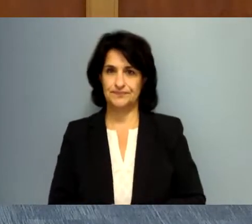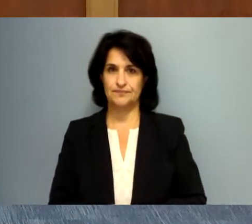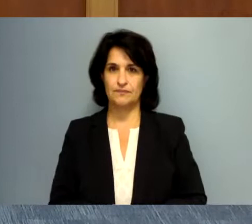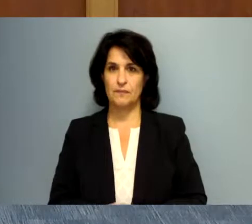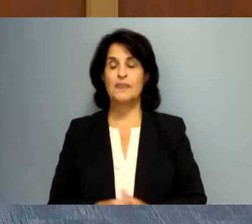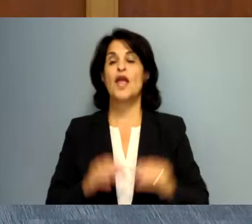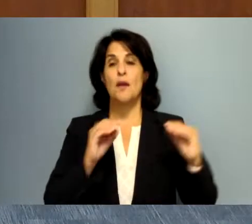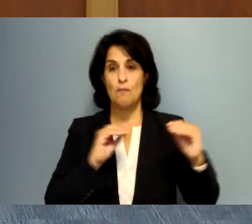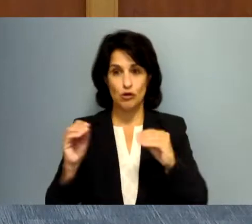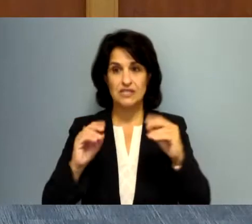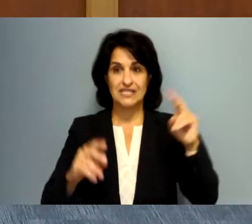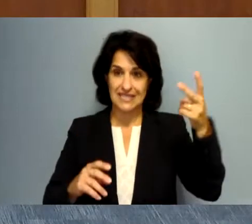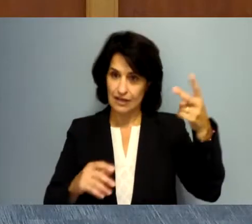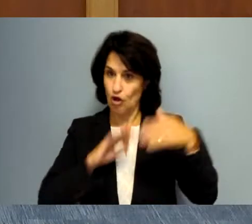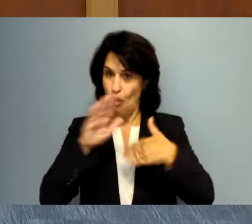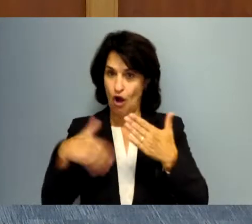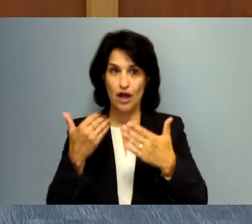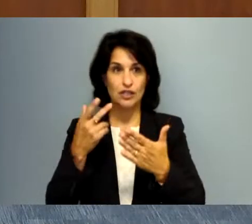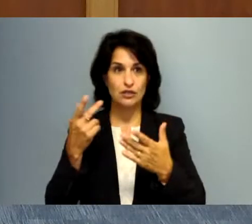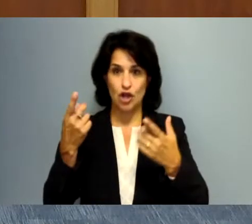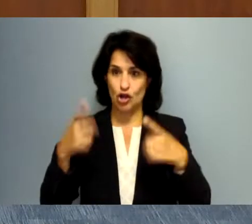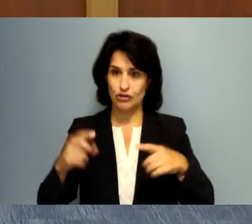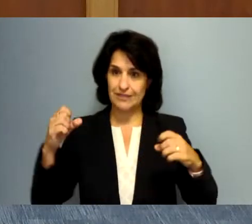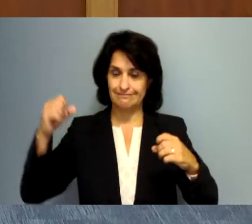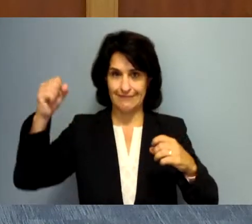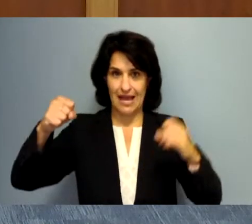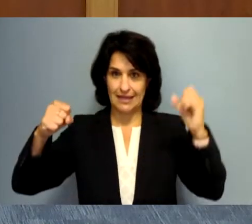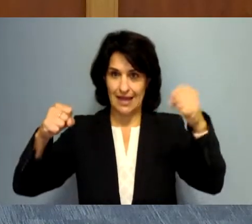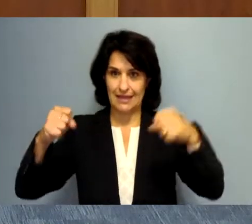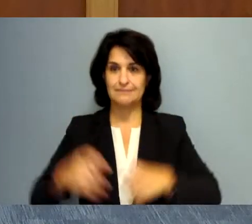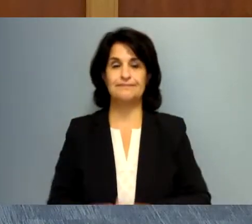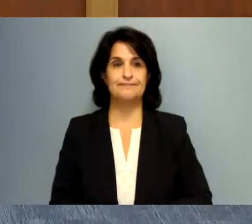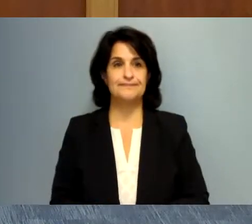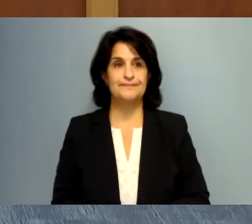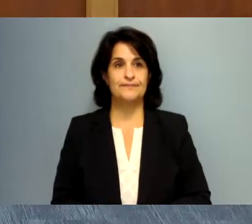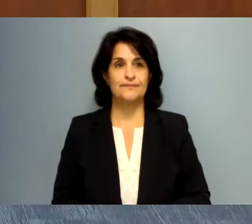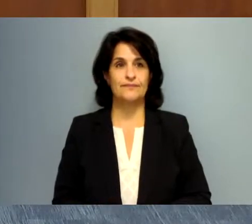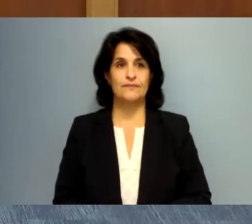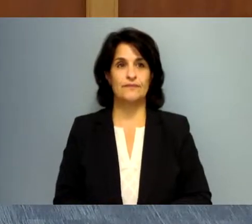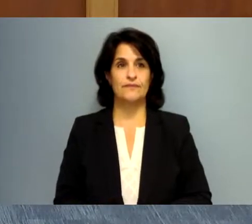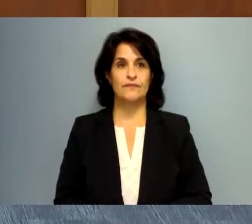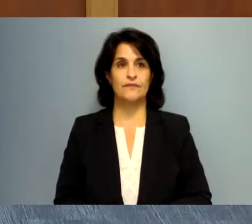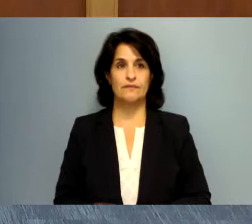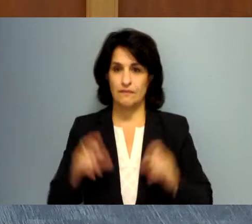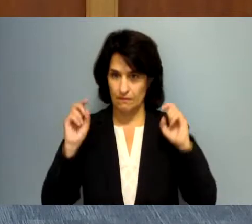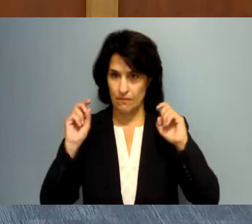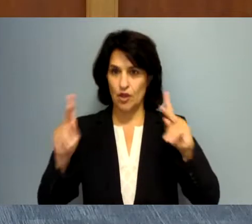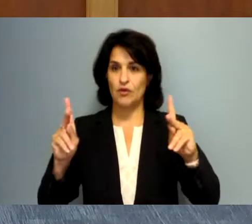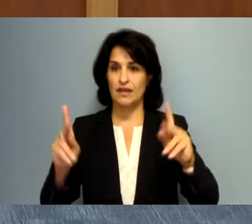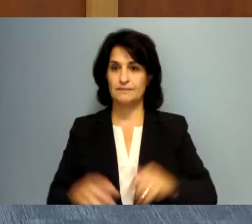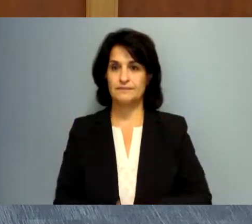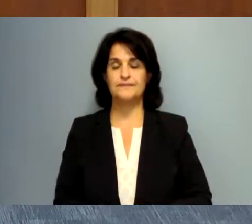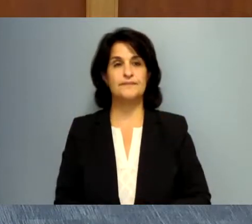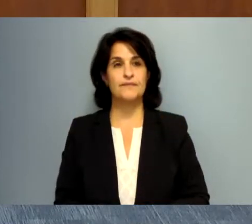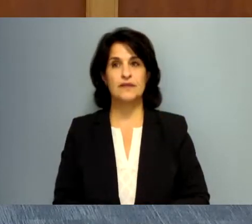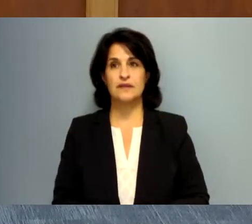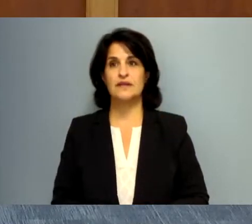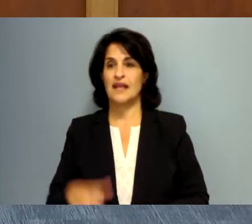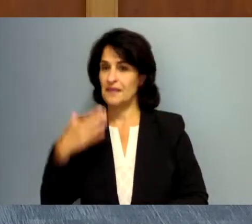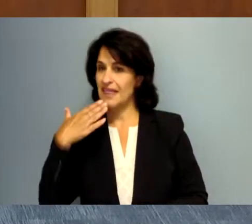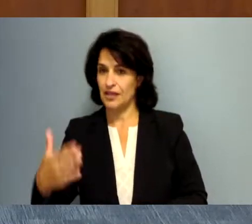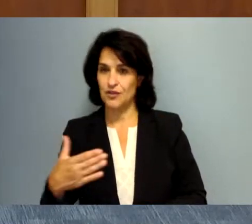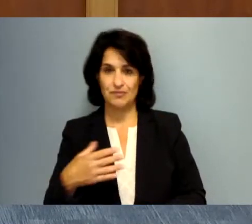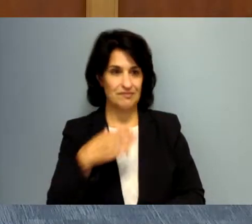Motion made and seconded. All in favor? Aye. Aye. Aye. No. Okay. All right, so we'll Thank come you. back. Thank